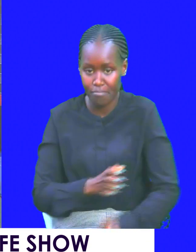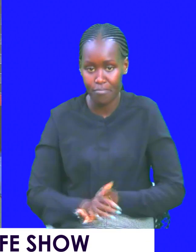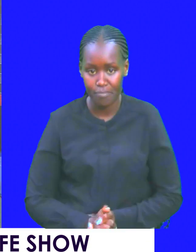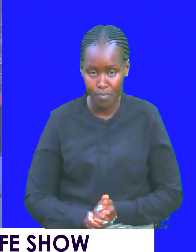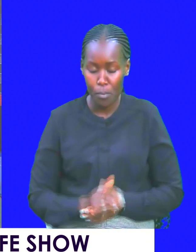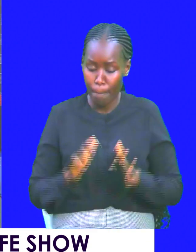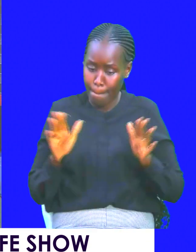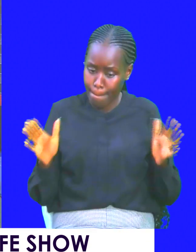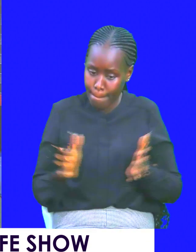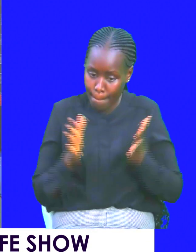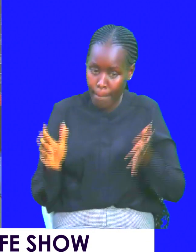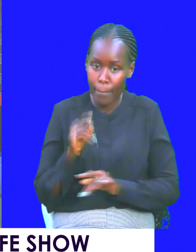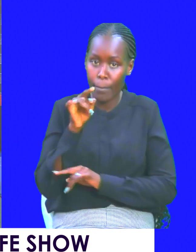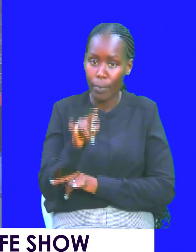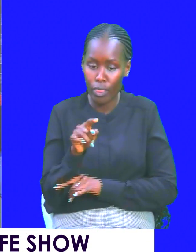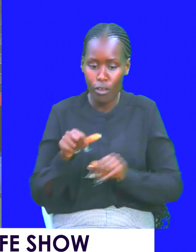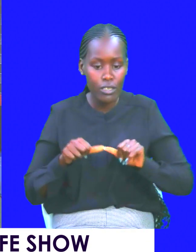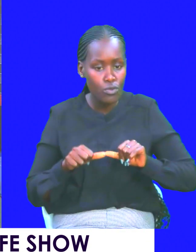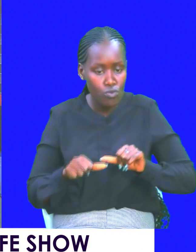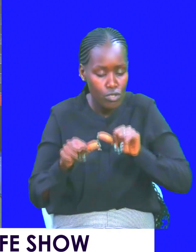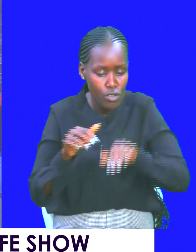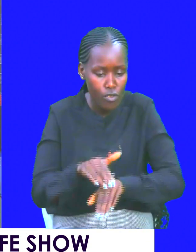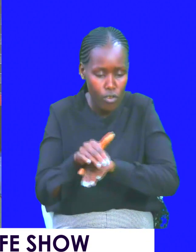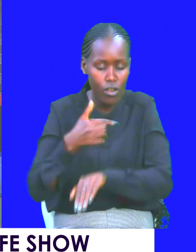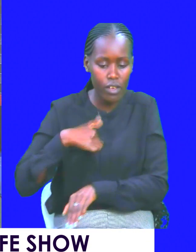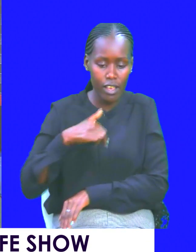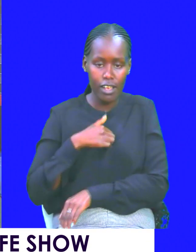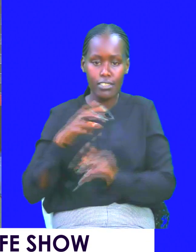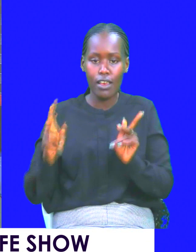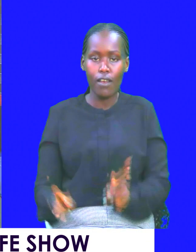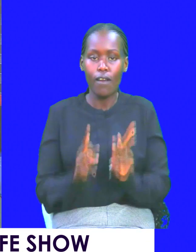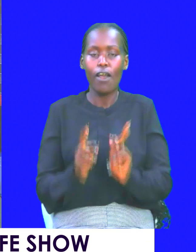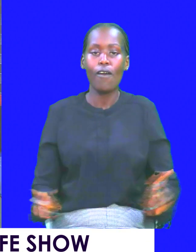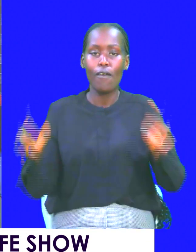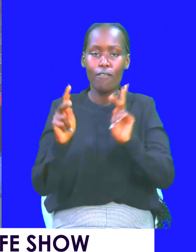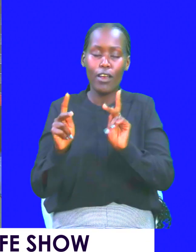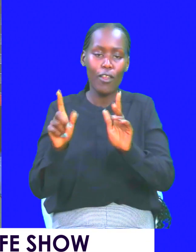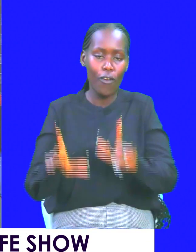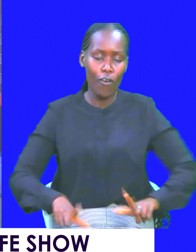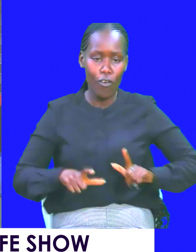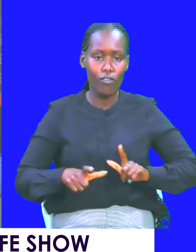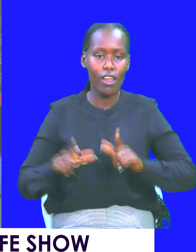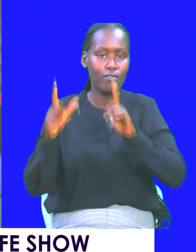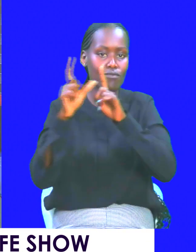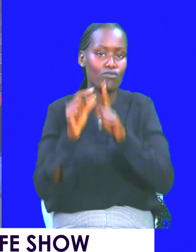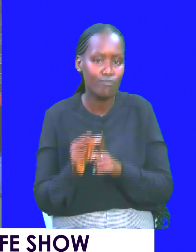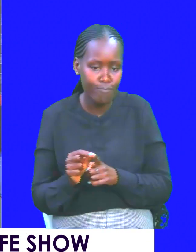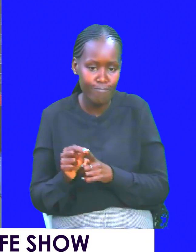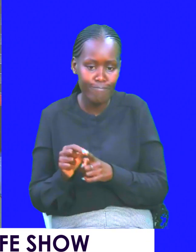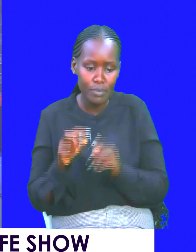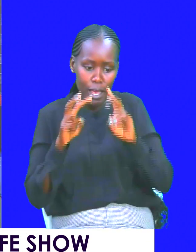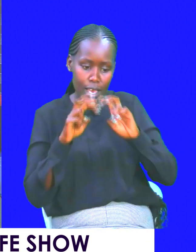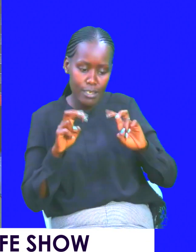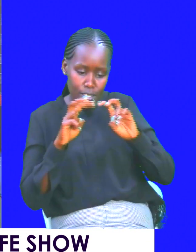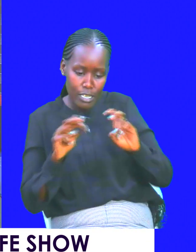I encourage you to keep following us. Treasures of Life show. Tap the word Treasures of